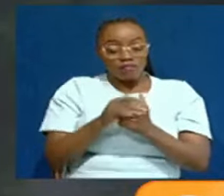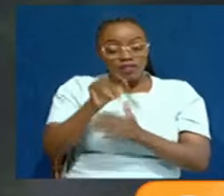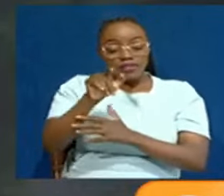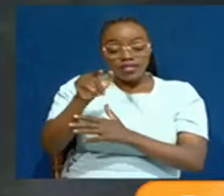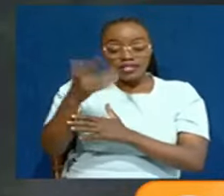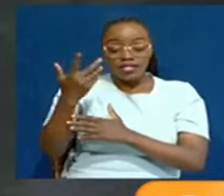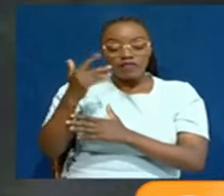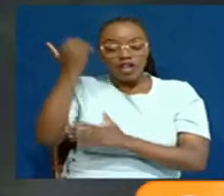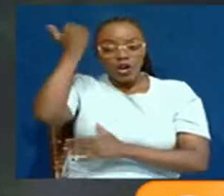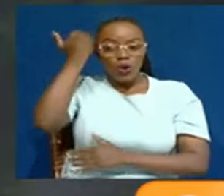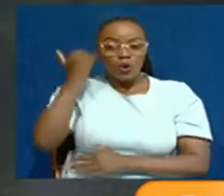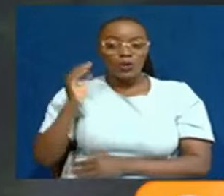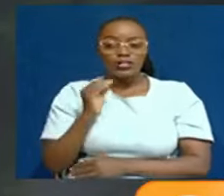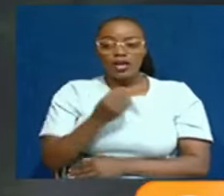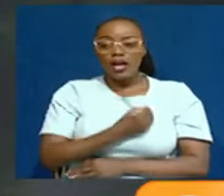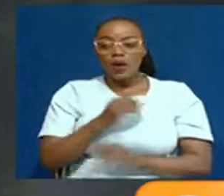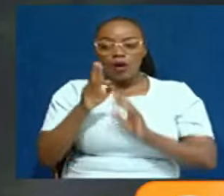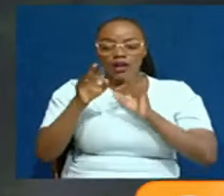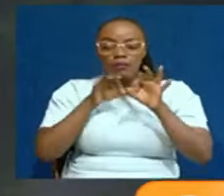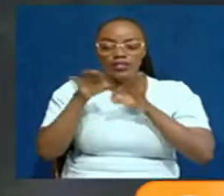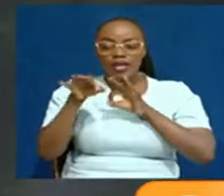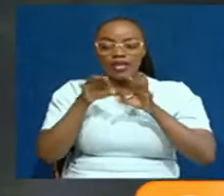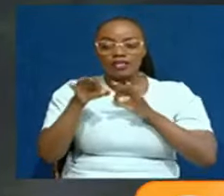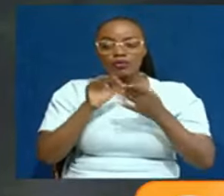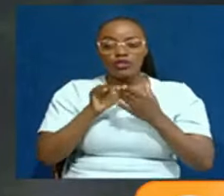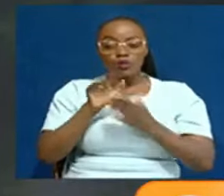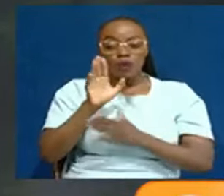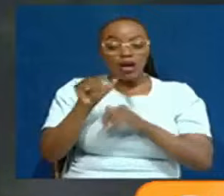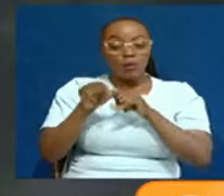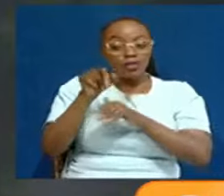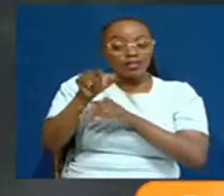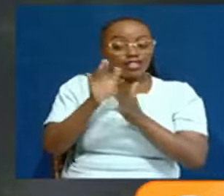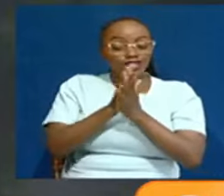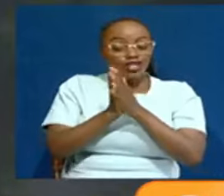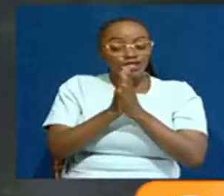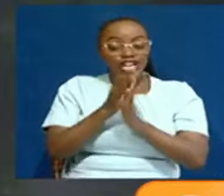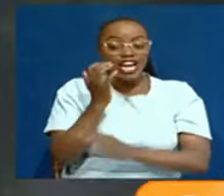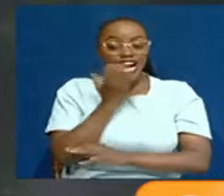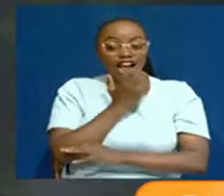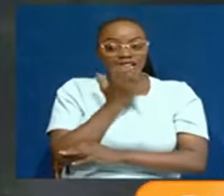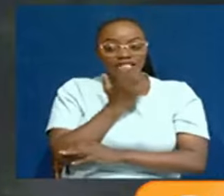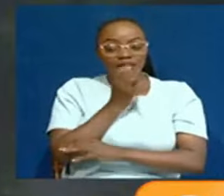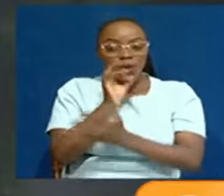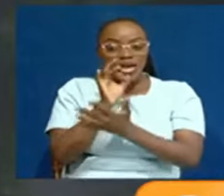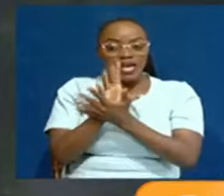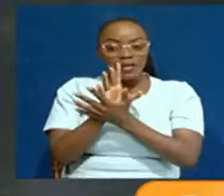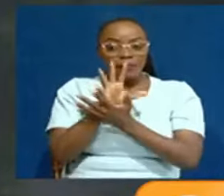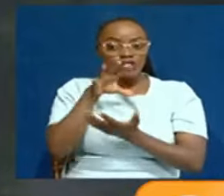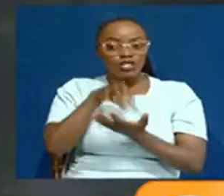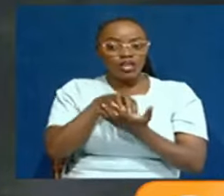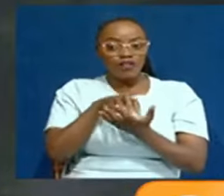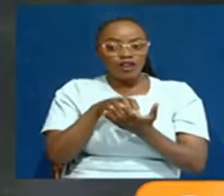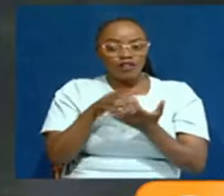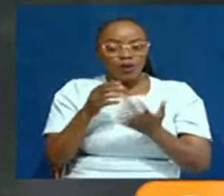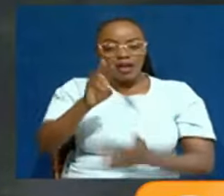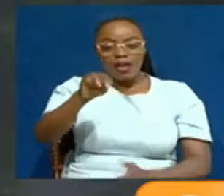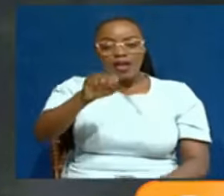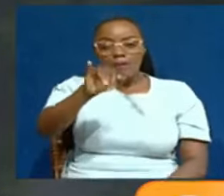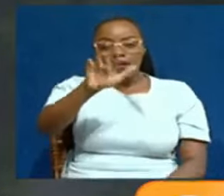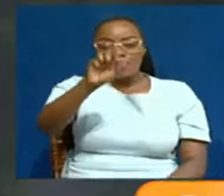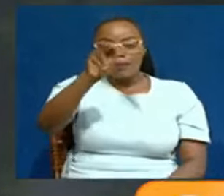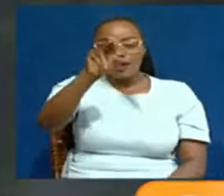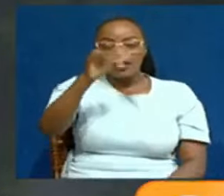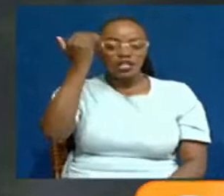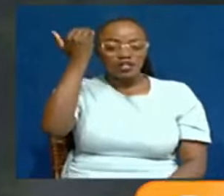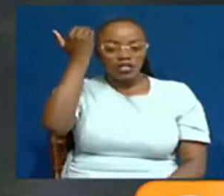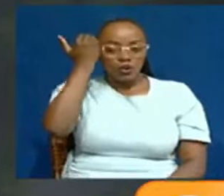court. Our very own Seth Olale with the latest legal proceedings on Gachagua's impeachment case at the Milimani Law Courts. Take a